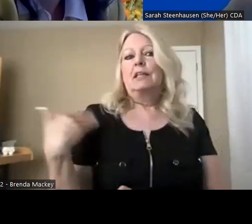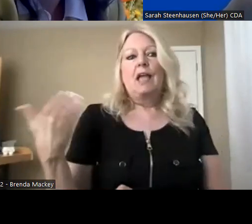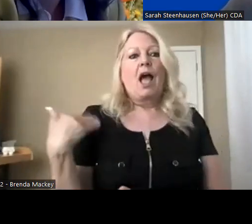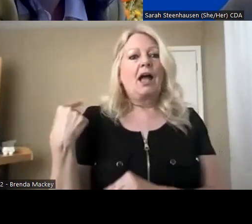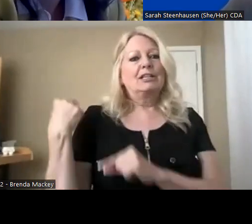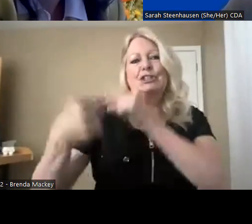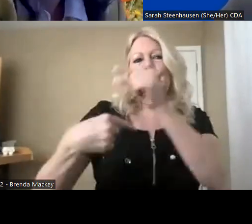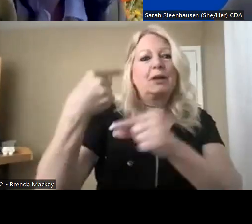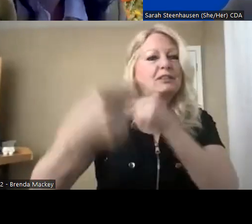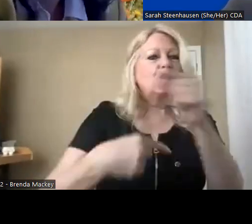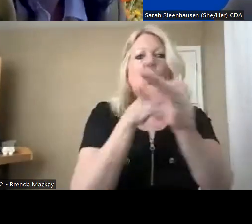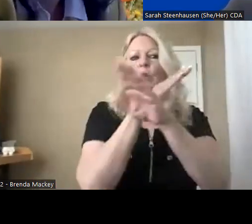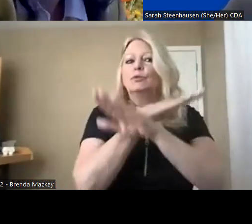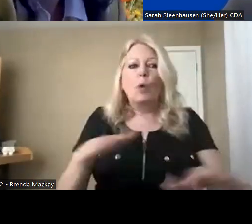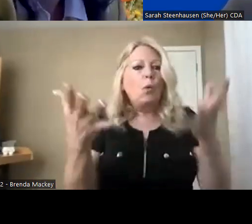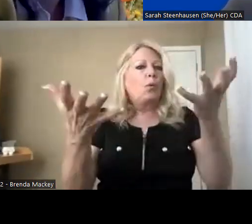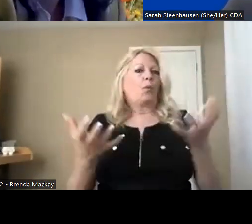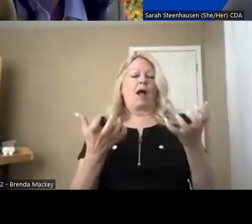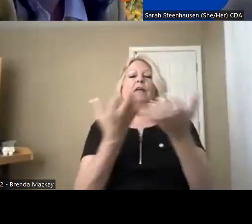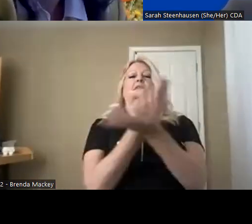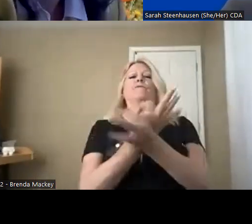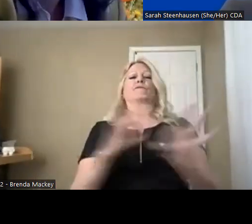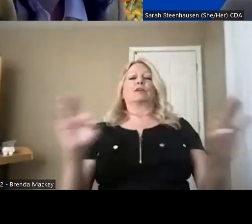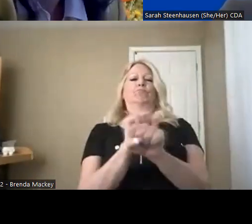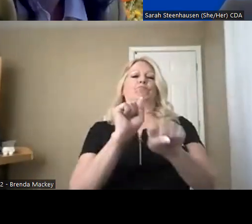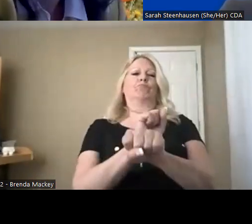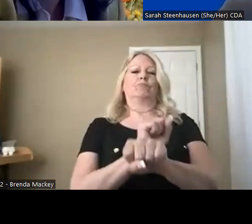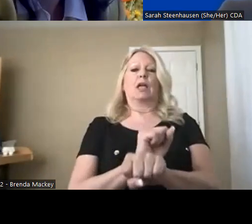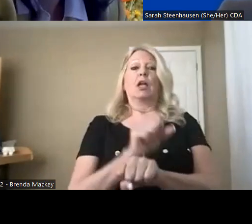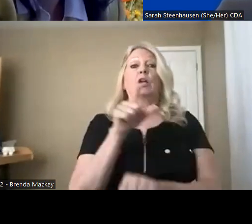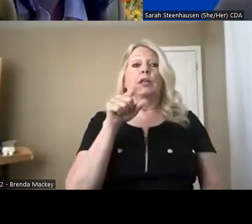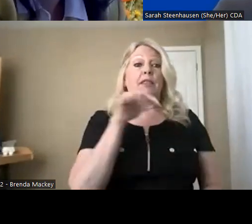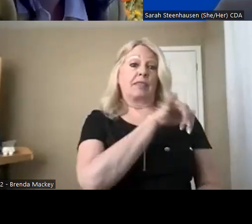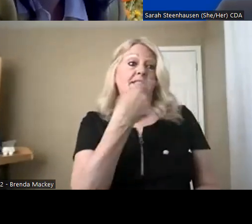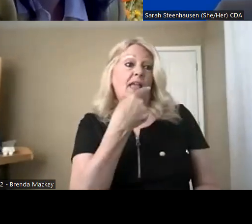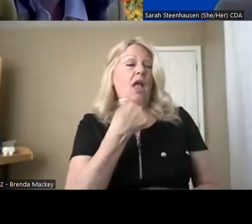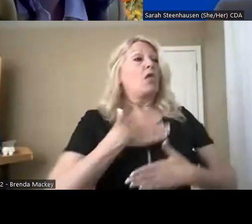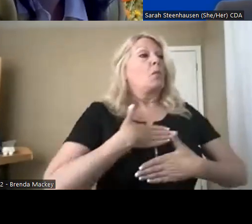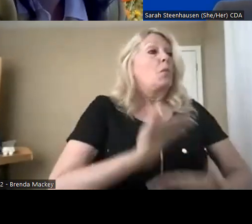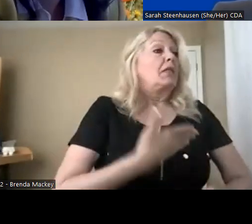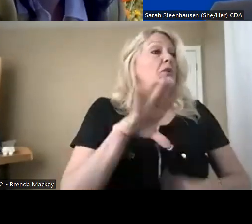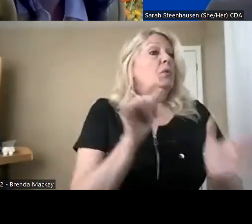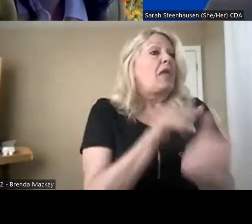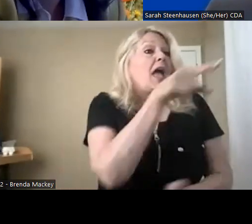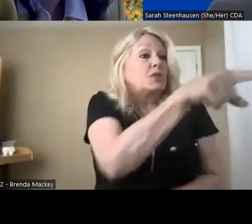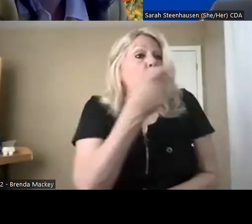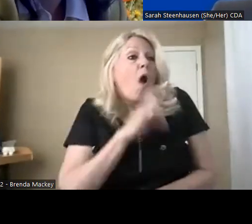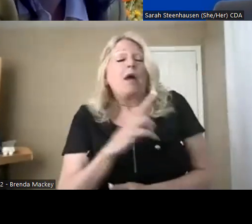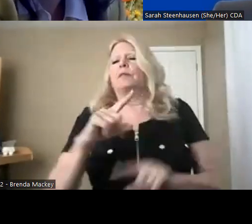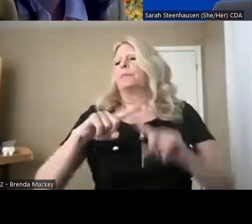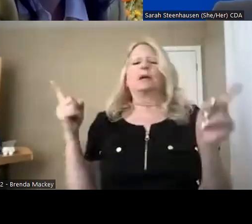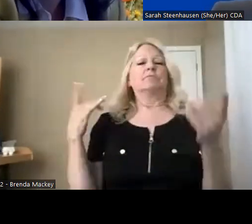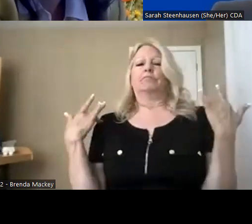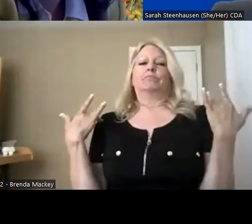free. I've even been told, you were willing to do that, we're not. We know the value of our lives. And then they would tell